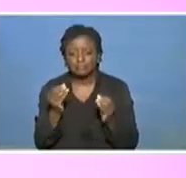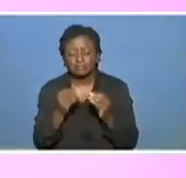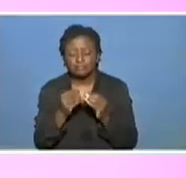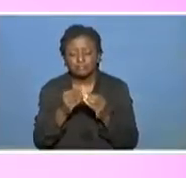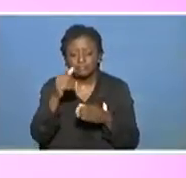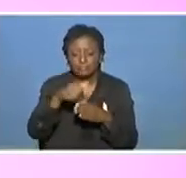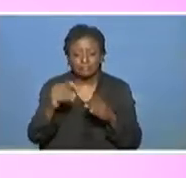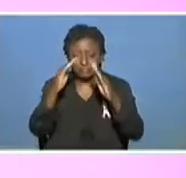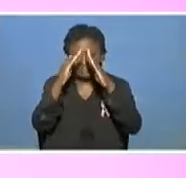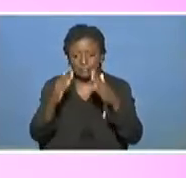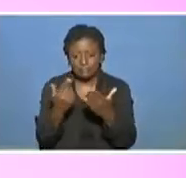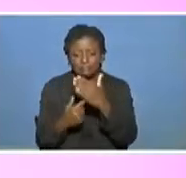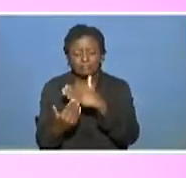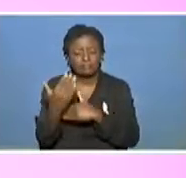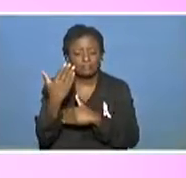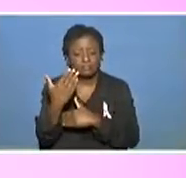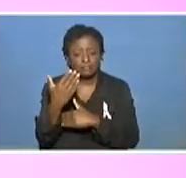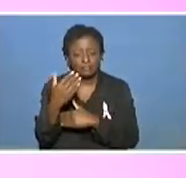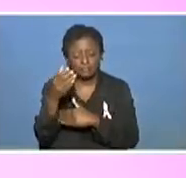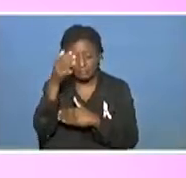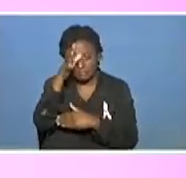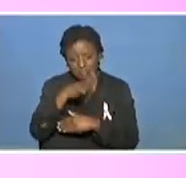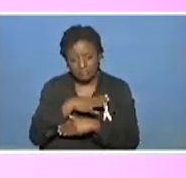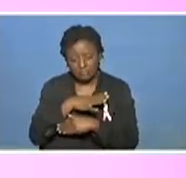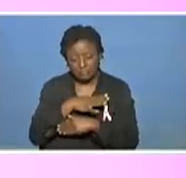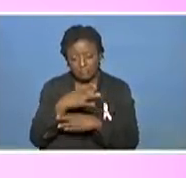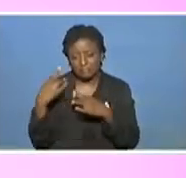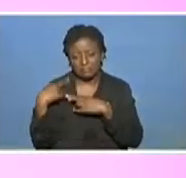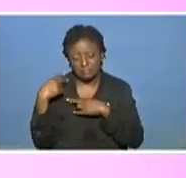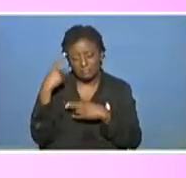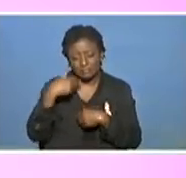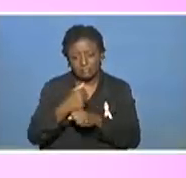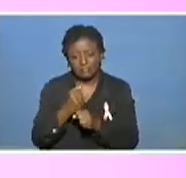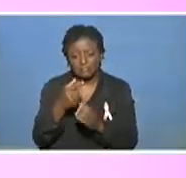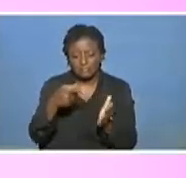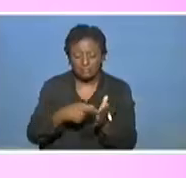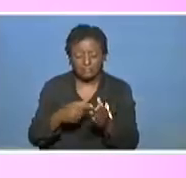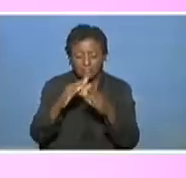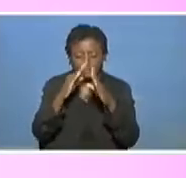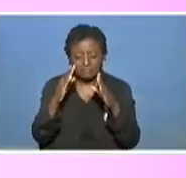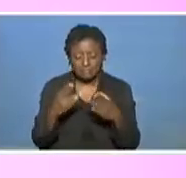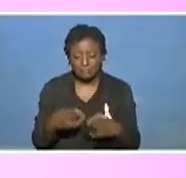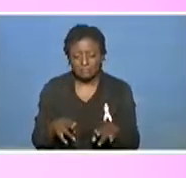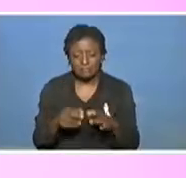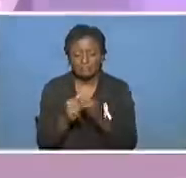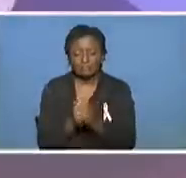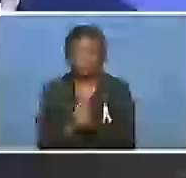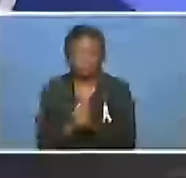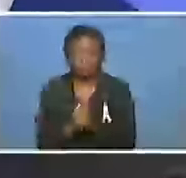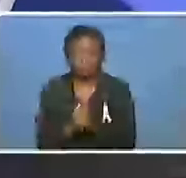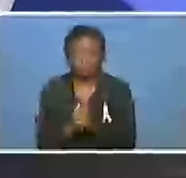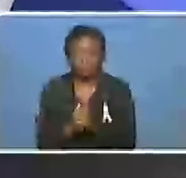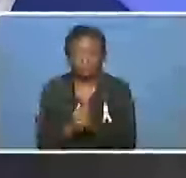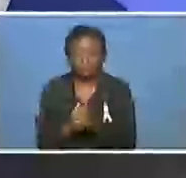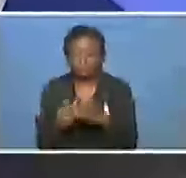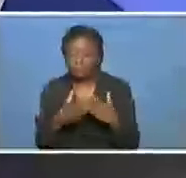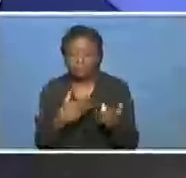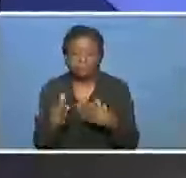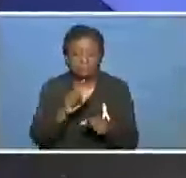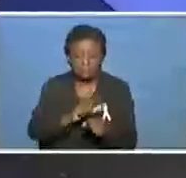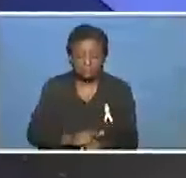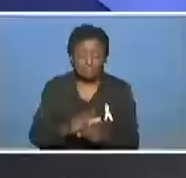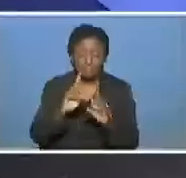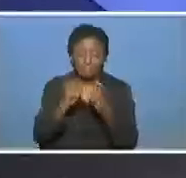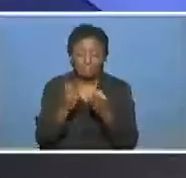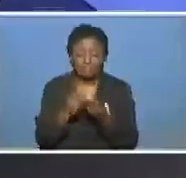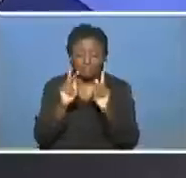man with cabinet responsibility of making this happen. Our Altaviz Munnings has the story. Although Labor Department officials